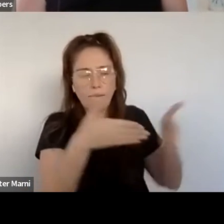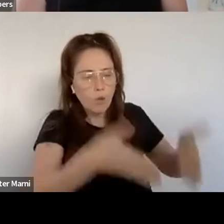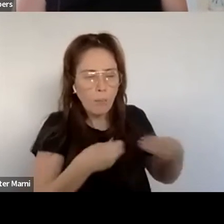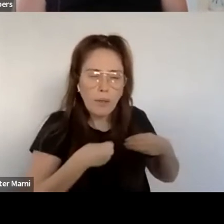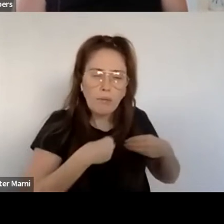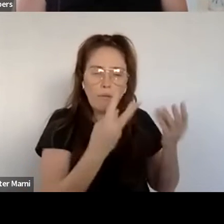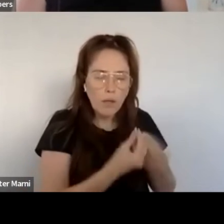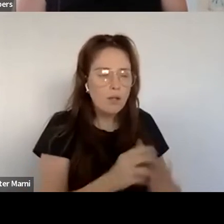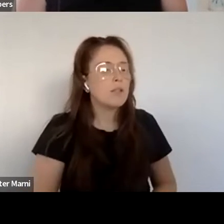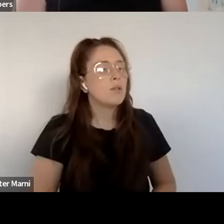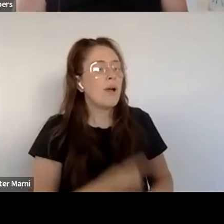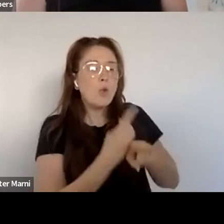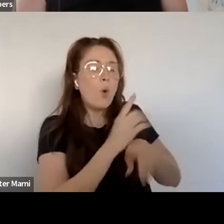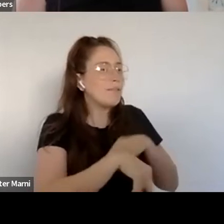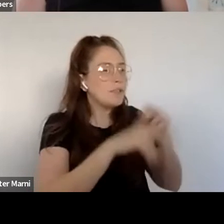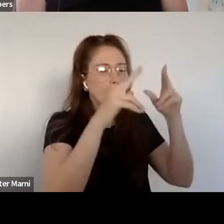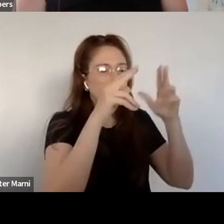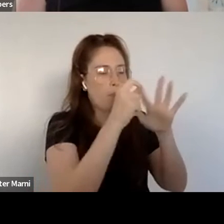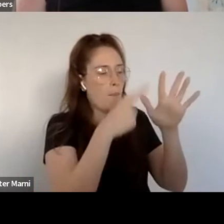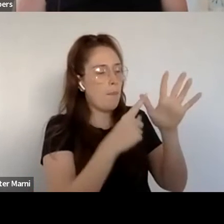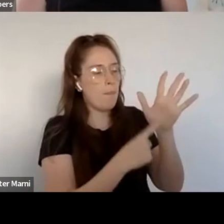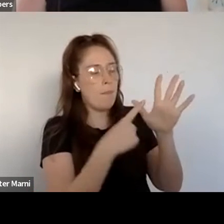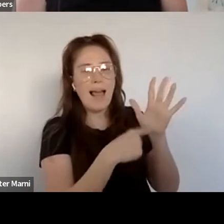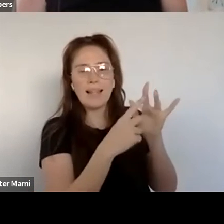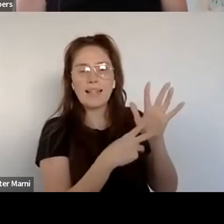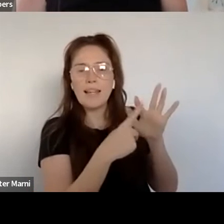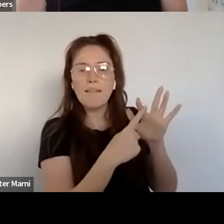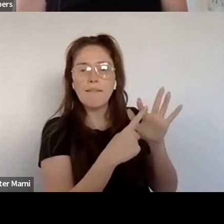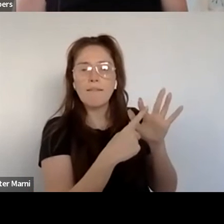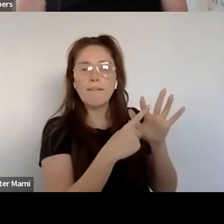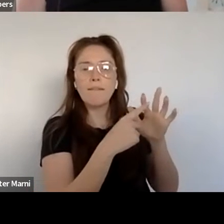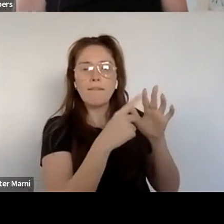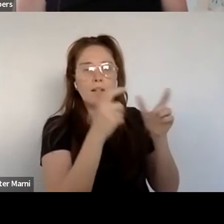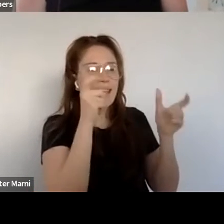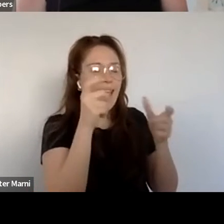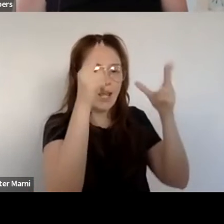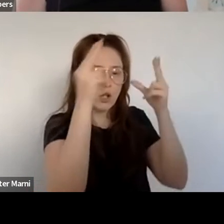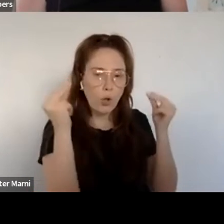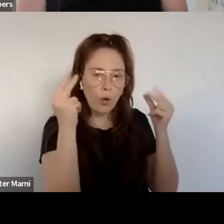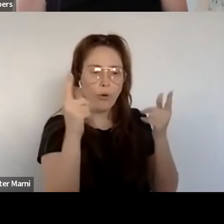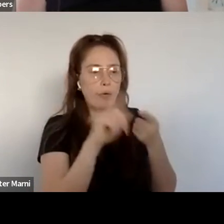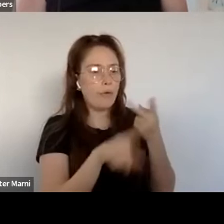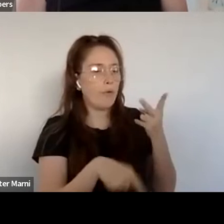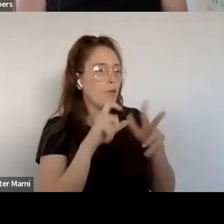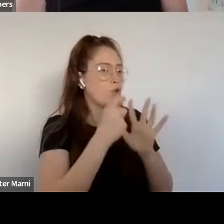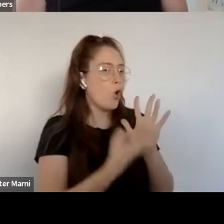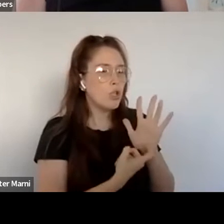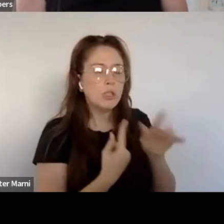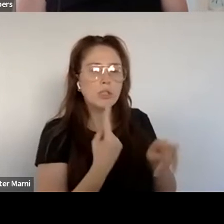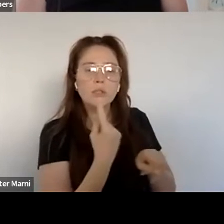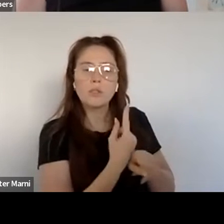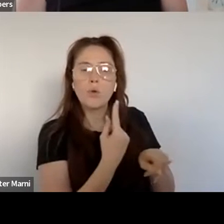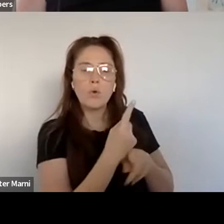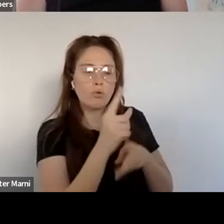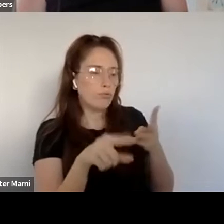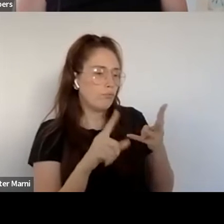to palliative care nurses, doctors, young male doctor down in Albany. I was talking to people who had